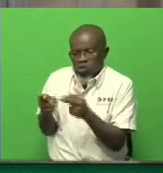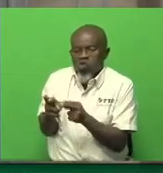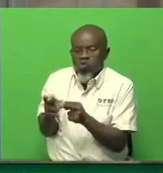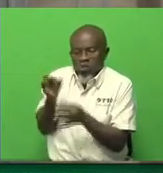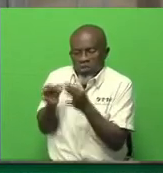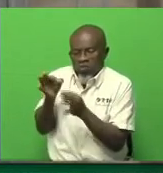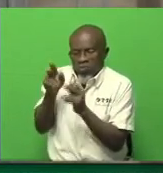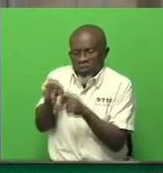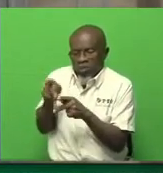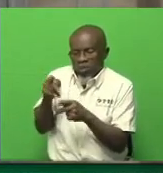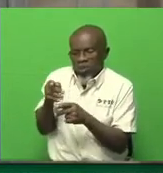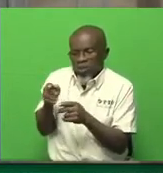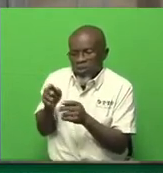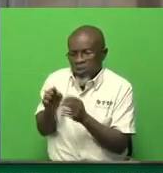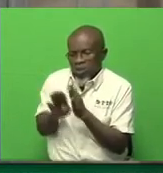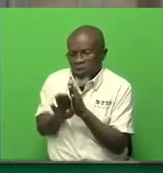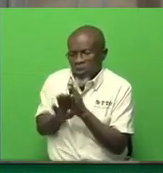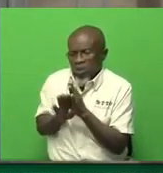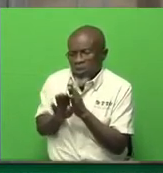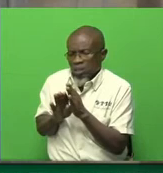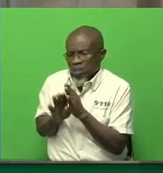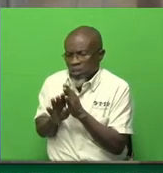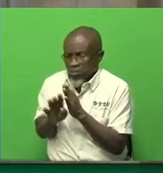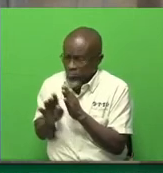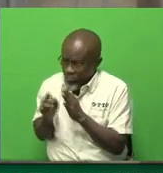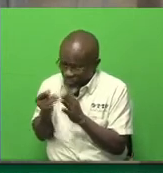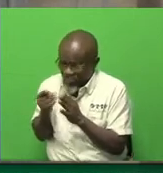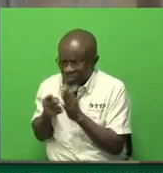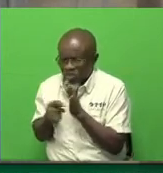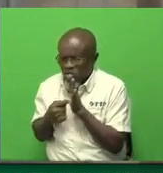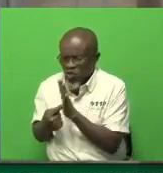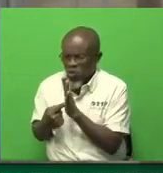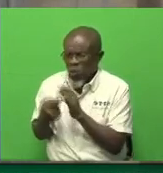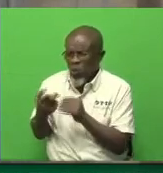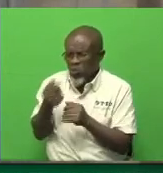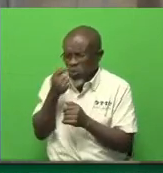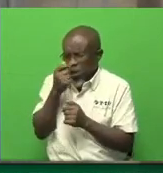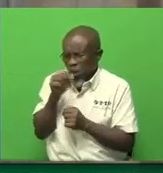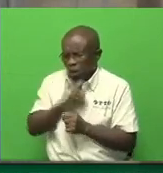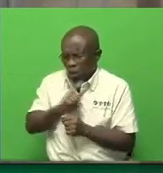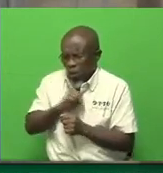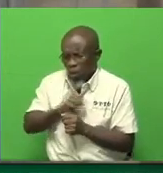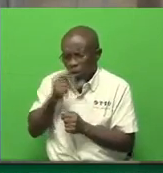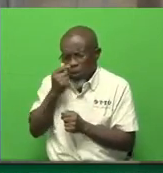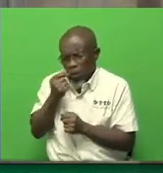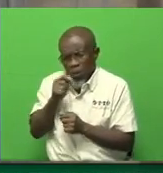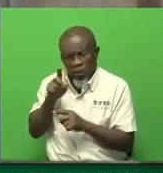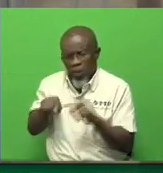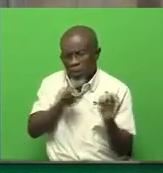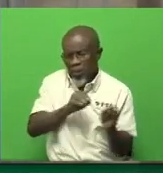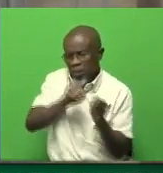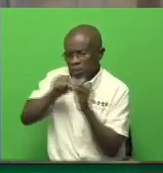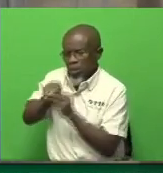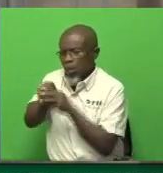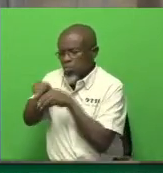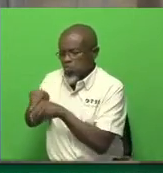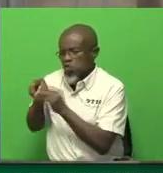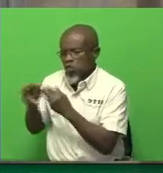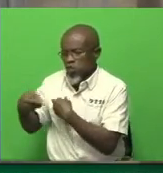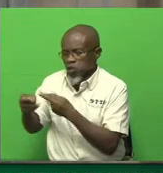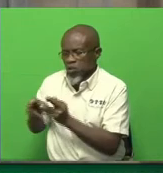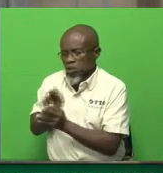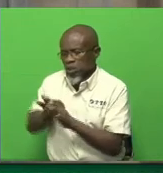has flu-like symptoms students also attend school via private bus so that shouldn't develop symptoms